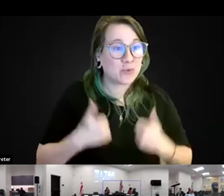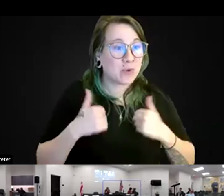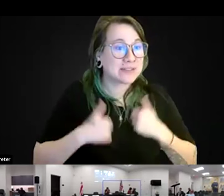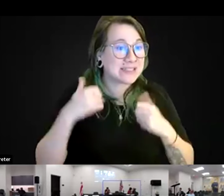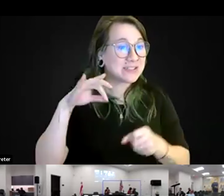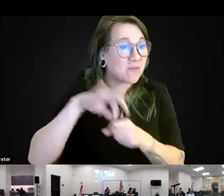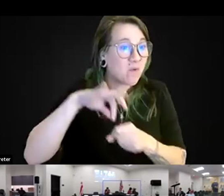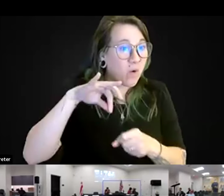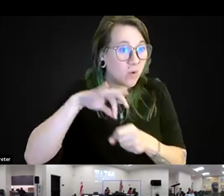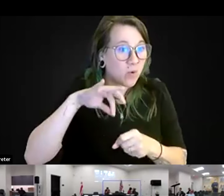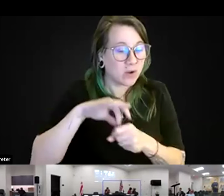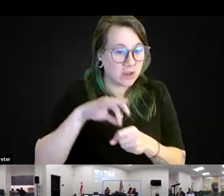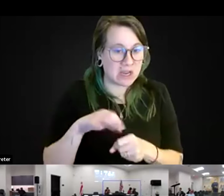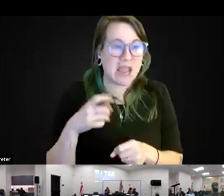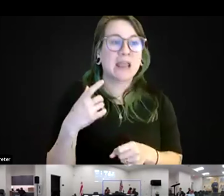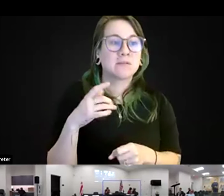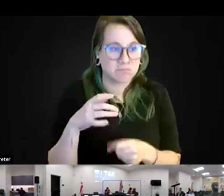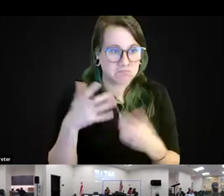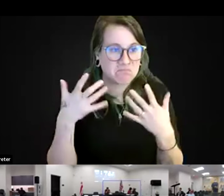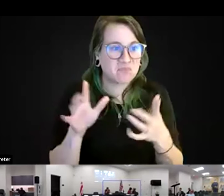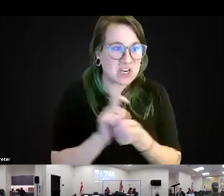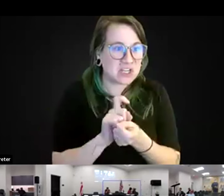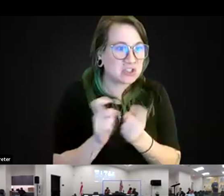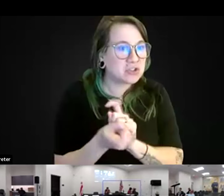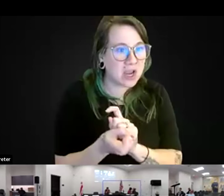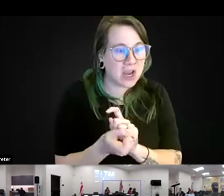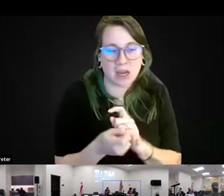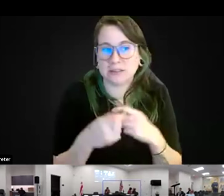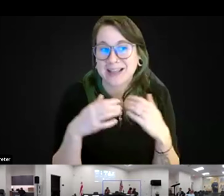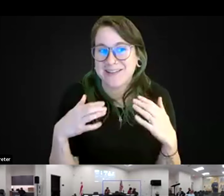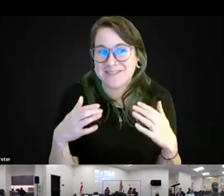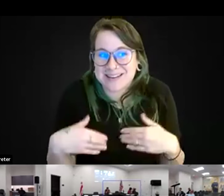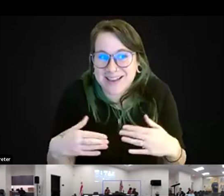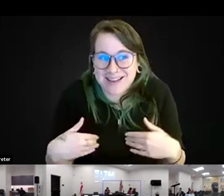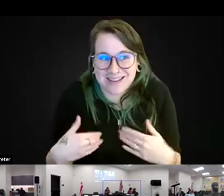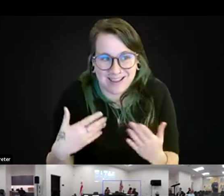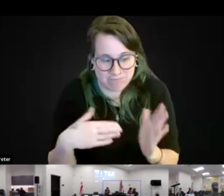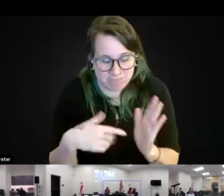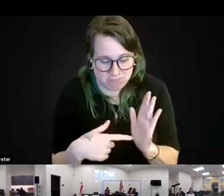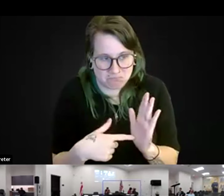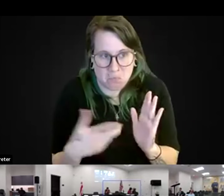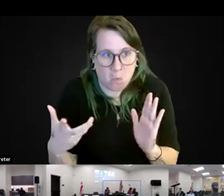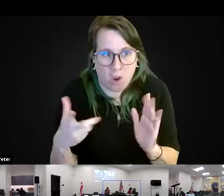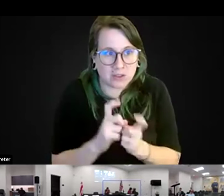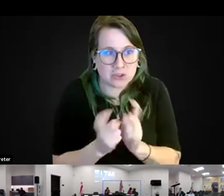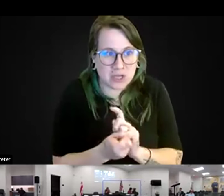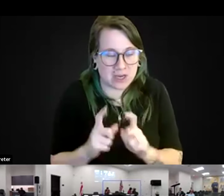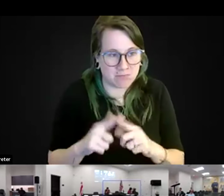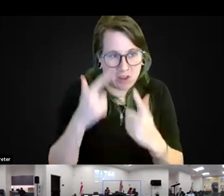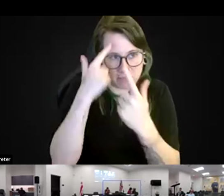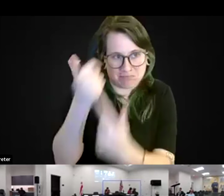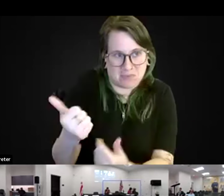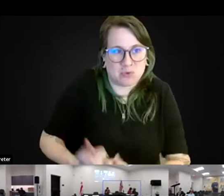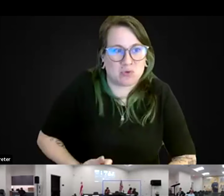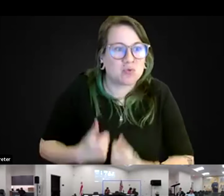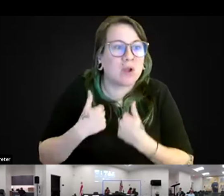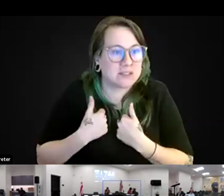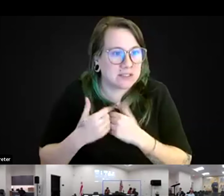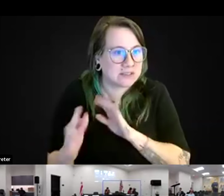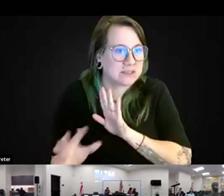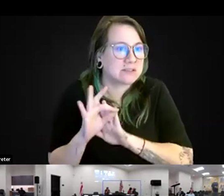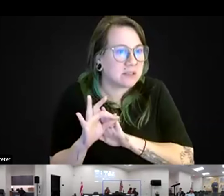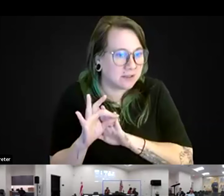that, and it was changed. I do not have what it was changed to, but it was it was something that was